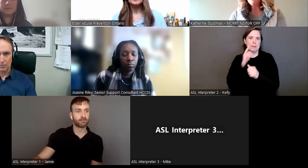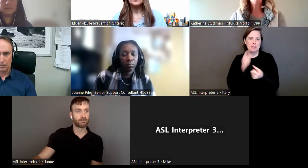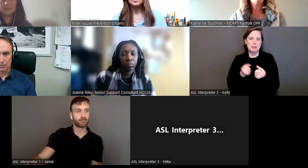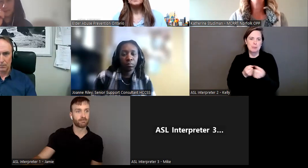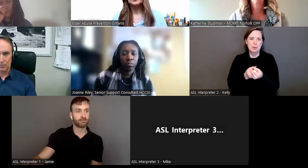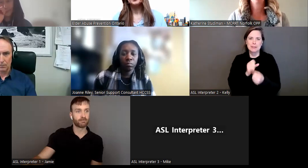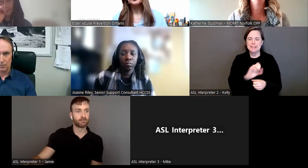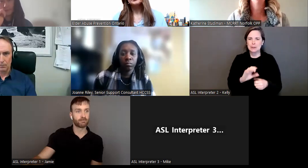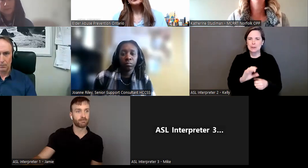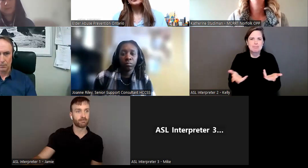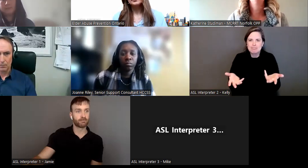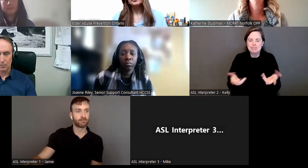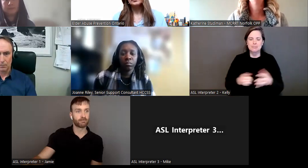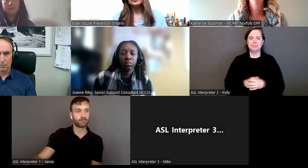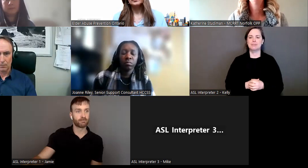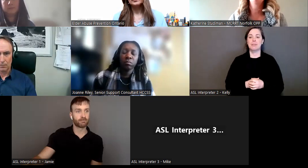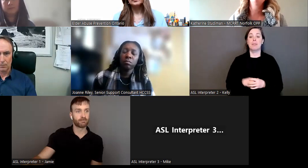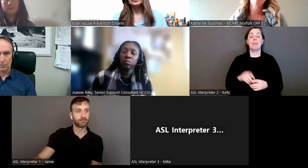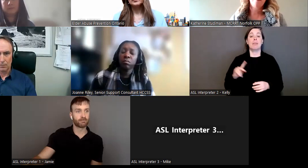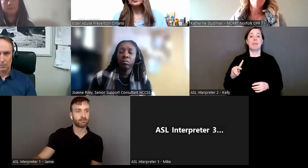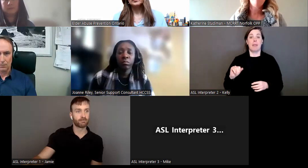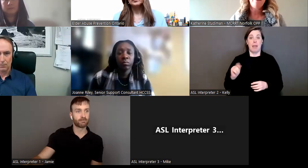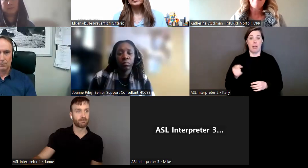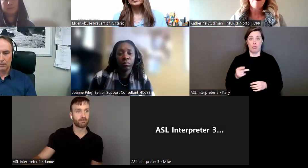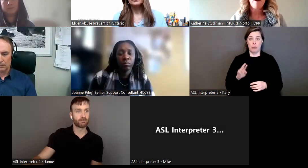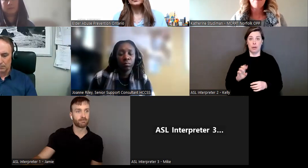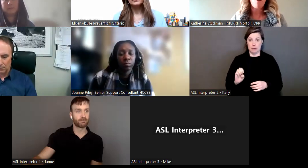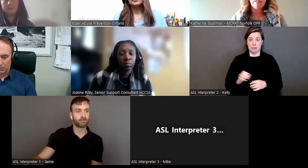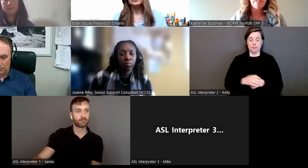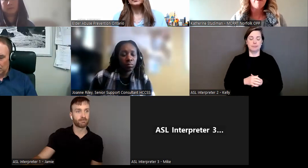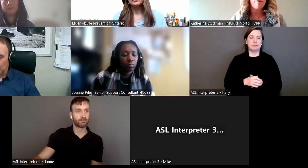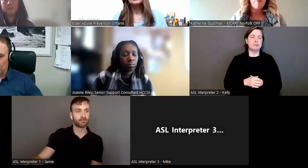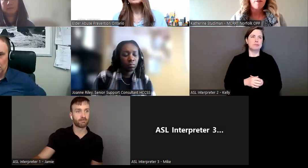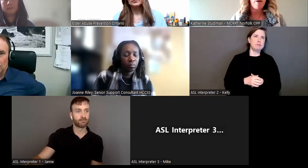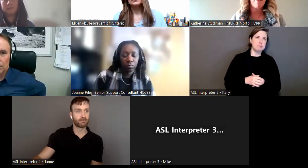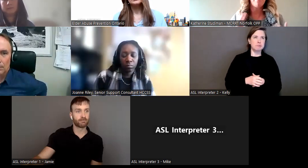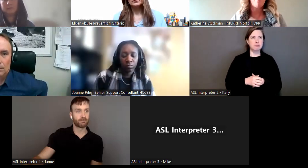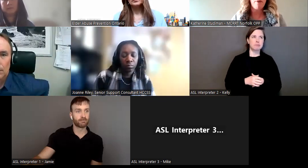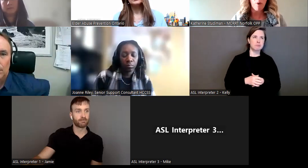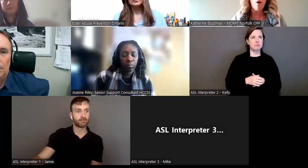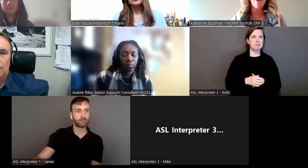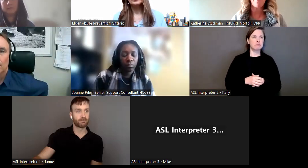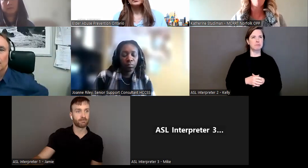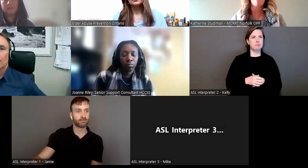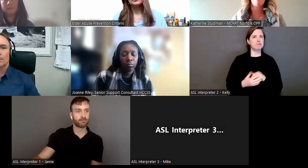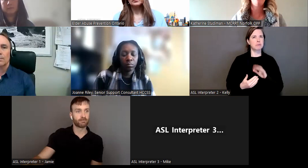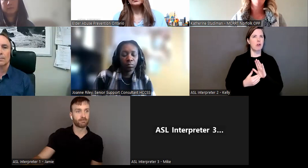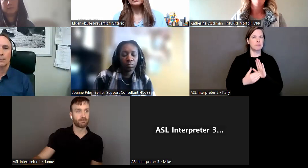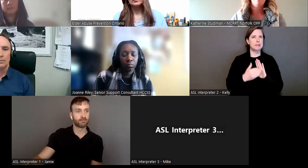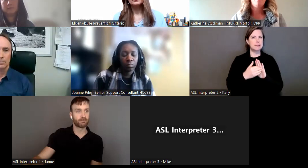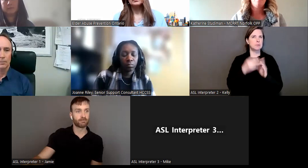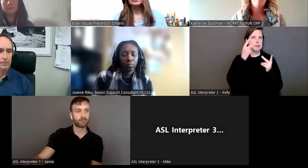So kind of the trend we're seeing are a lot of cognitive impairment, a lot of people wandering